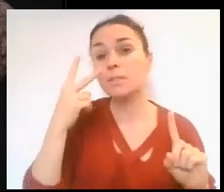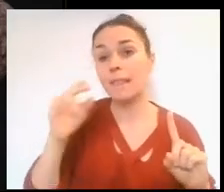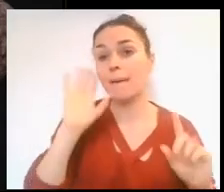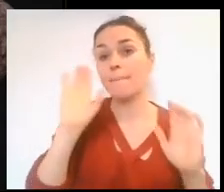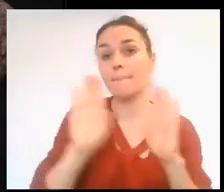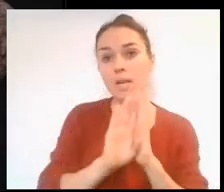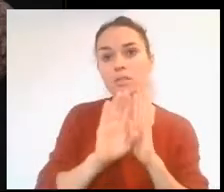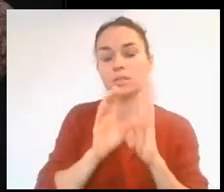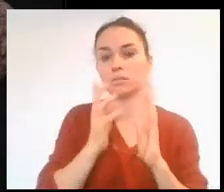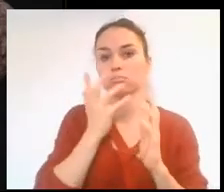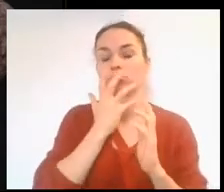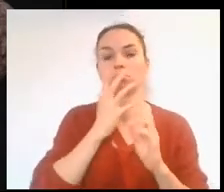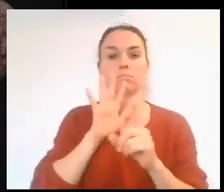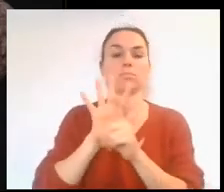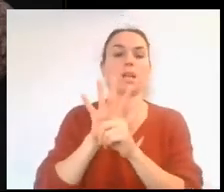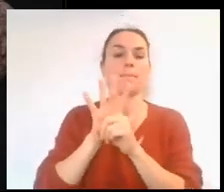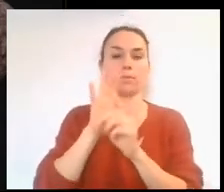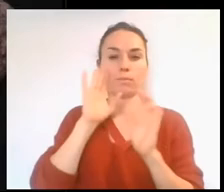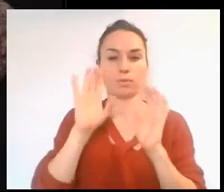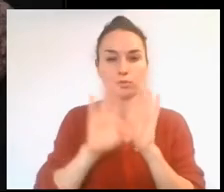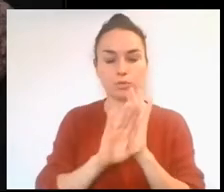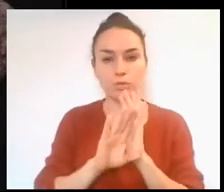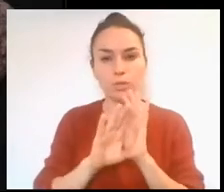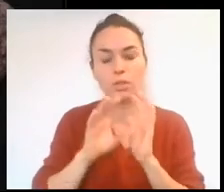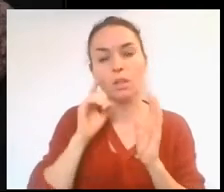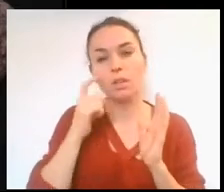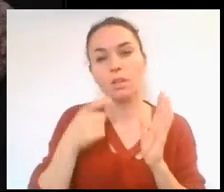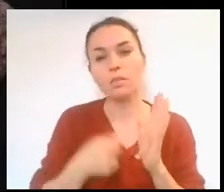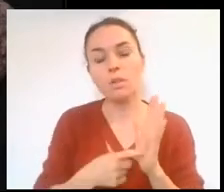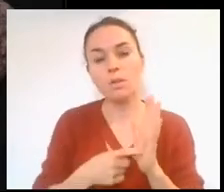some very large star